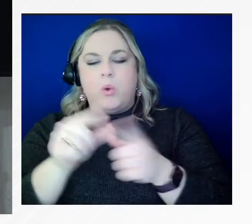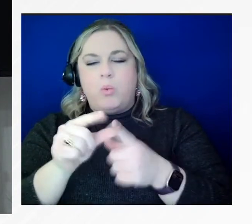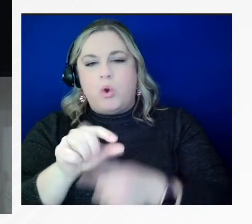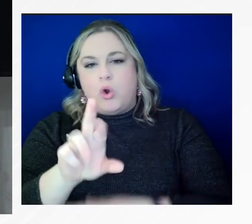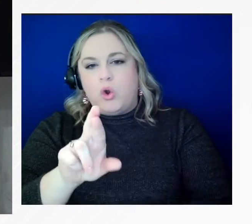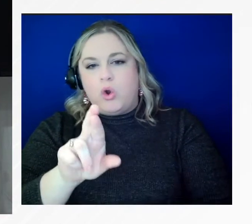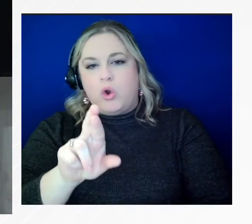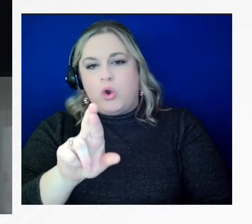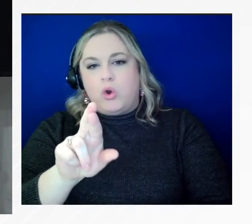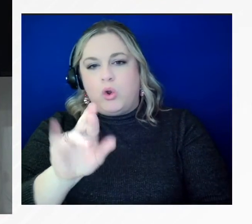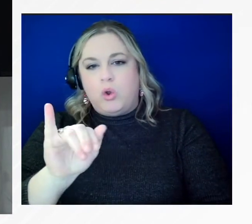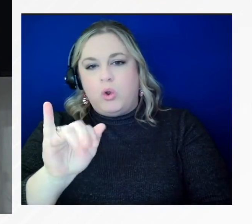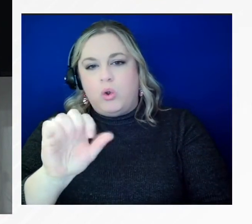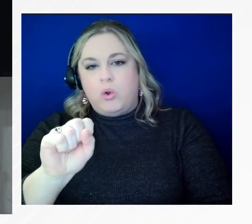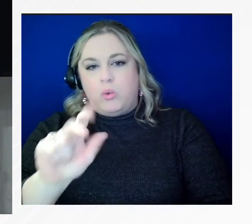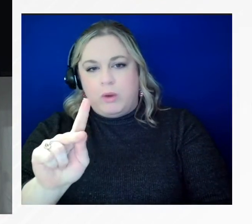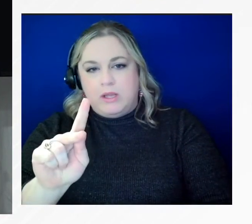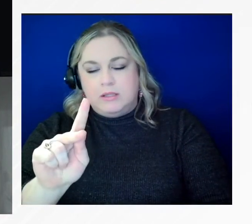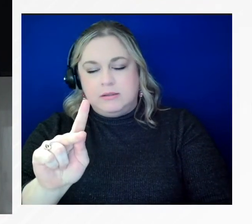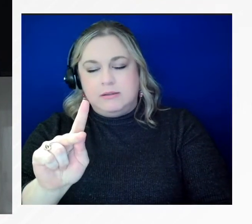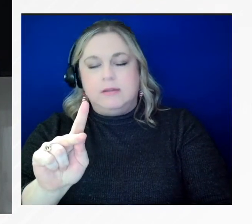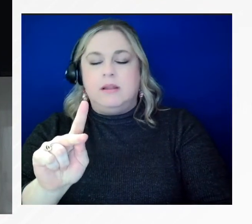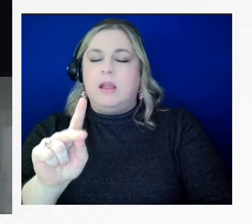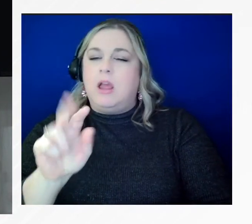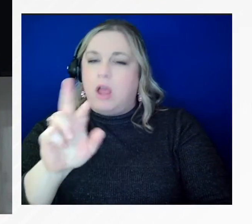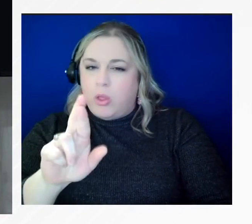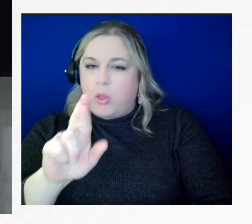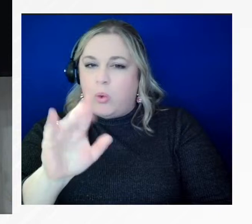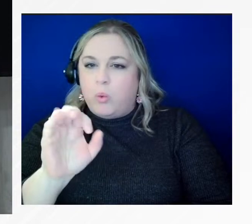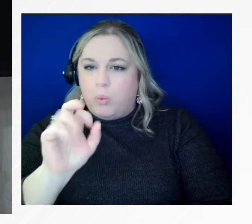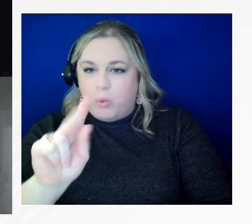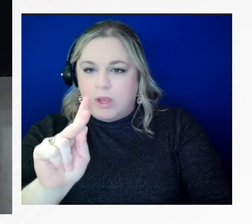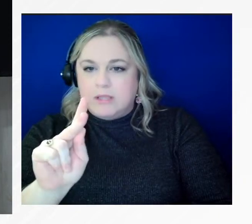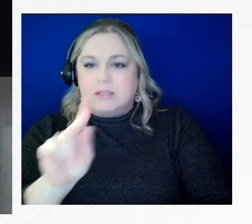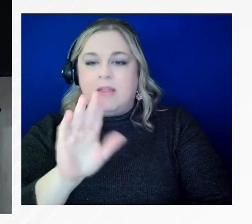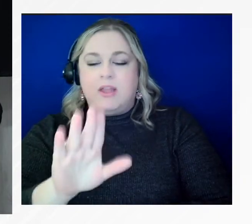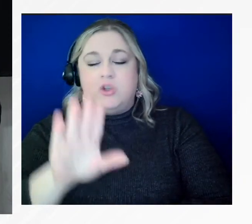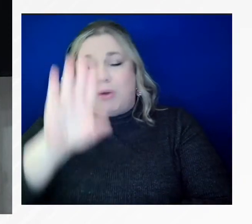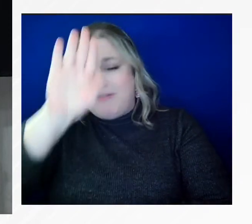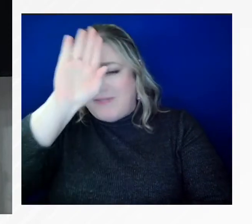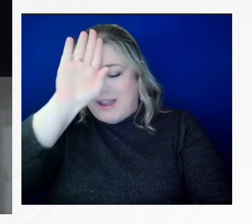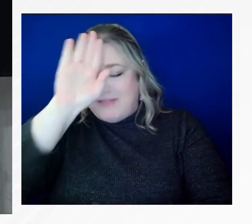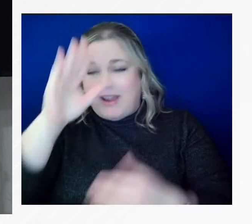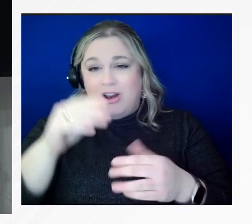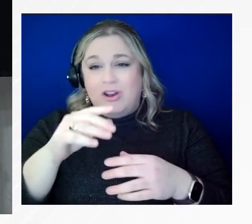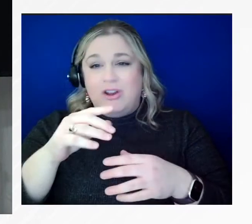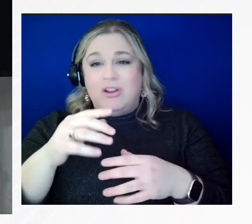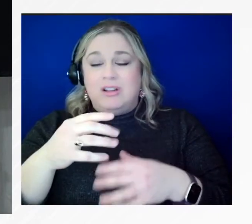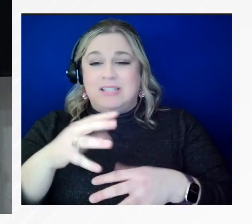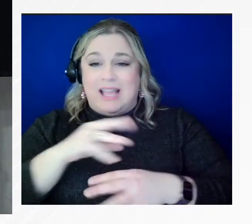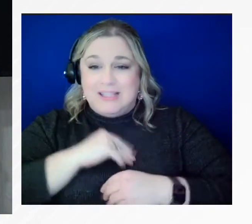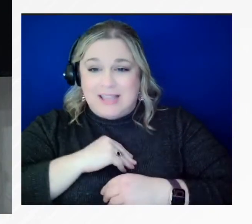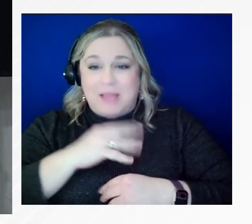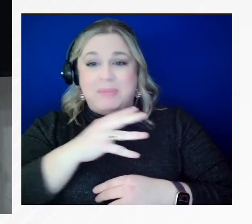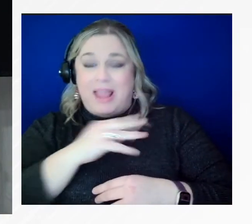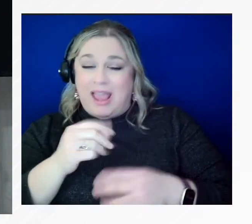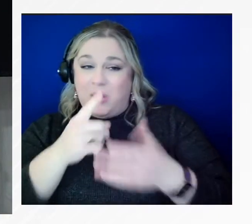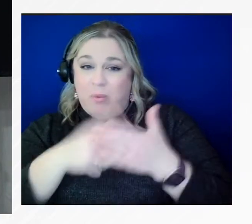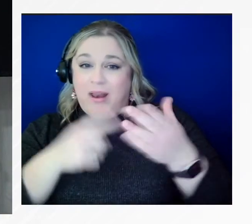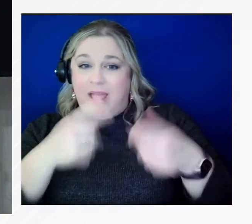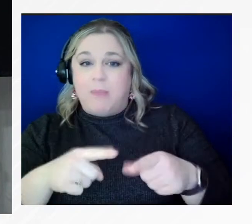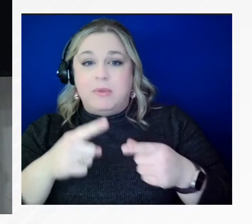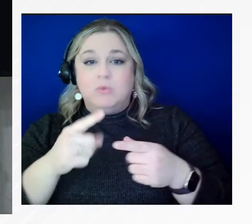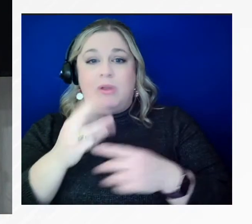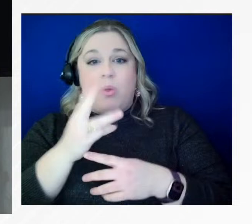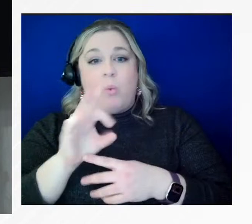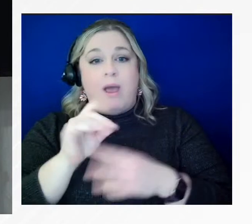in the area for wildfire and the risk your firefighters take to combat these fires. Today, we've had some great opportunities to take